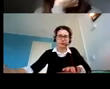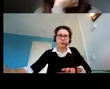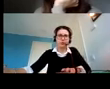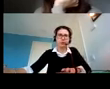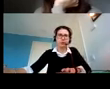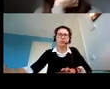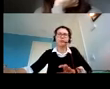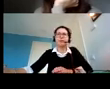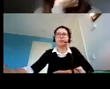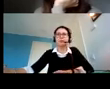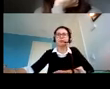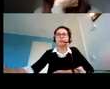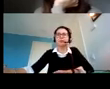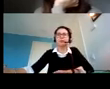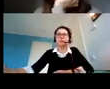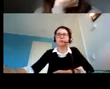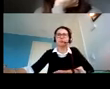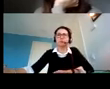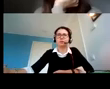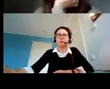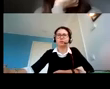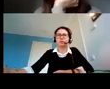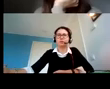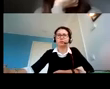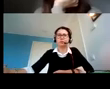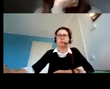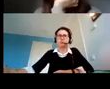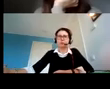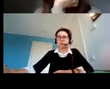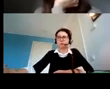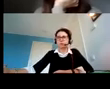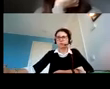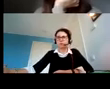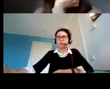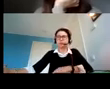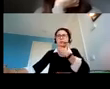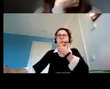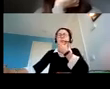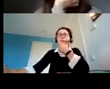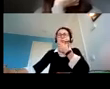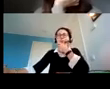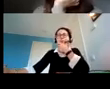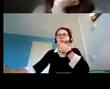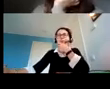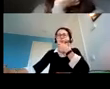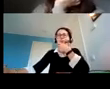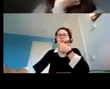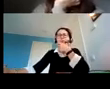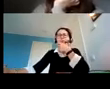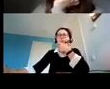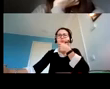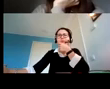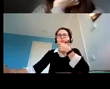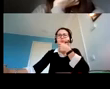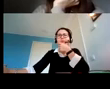So a few words on the reviews. The meter review that happened in 2018 follow more or less the same model that has been adopted for